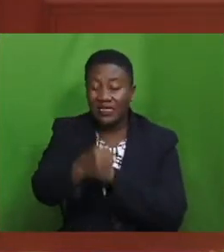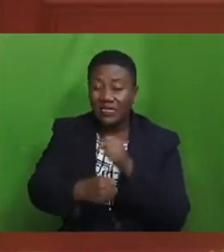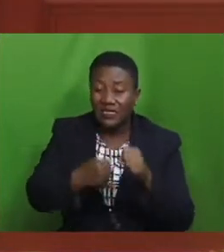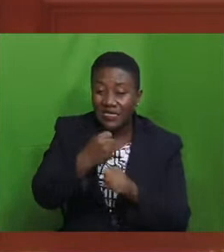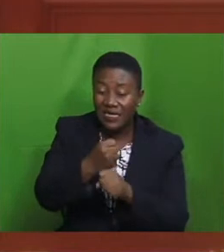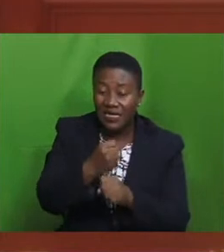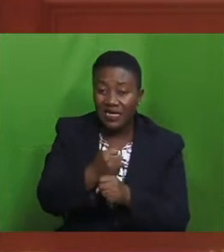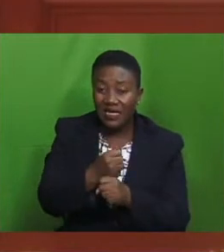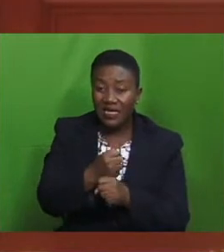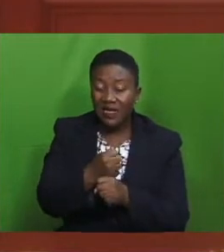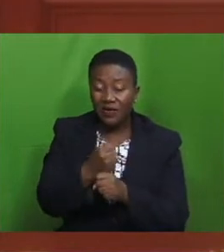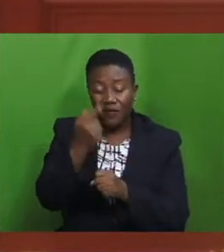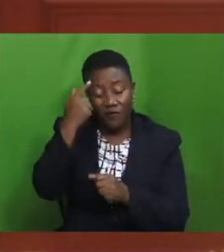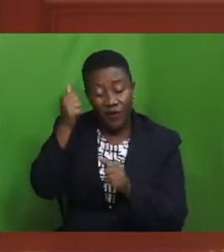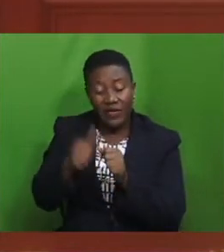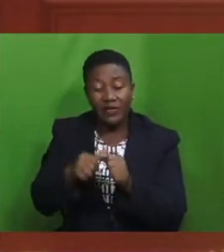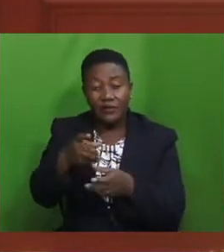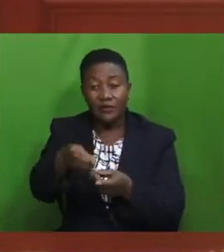say they will build